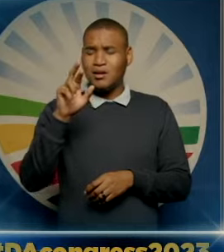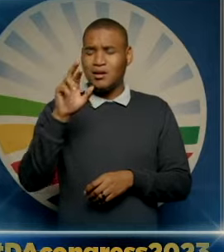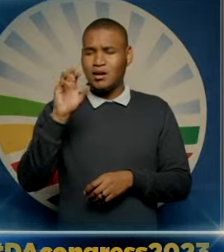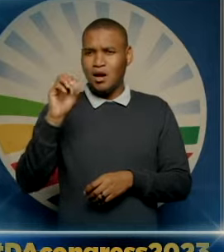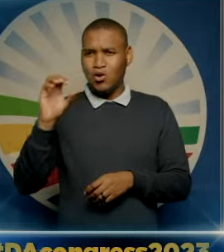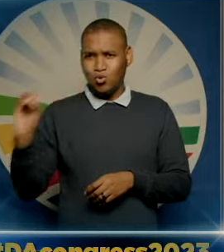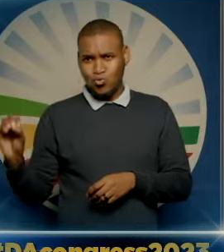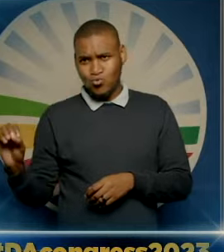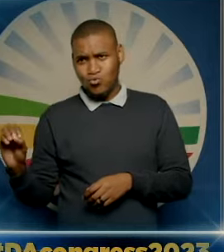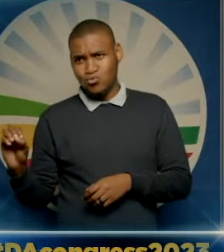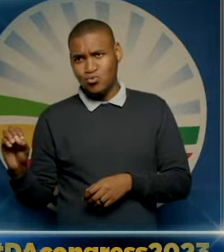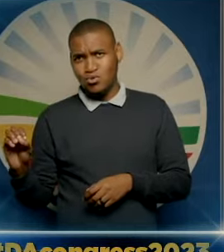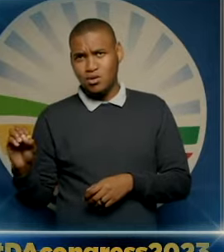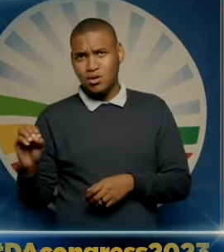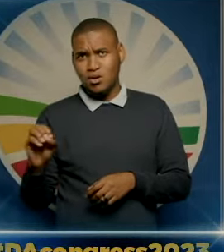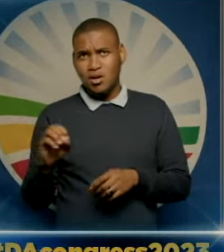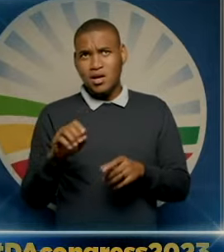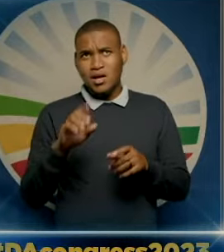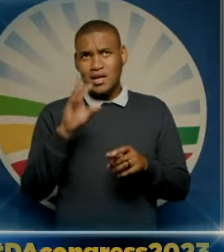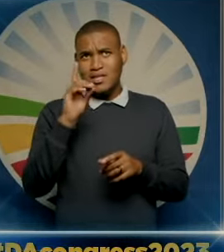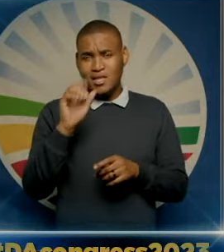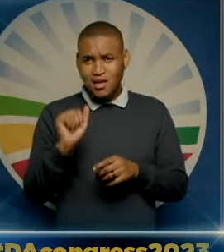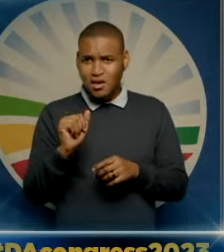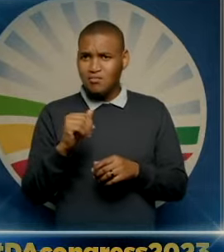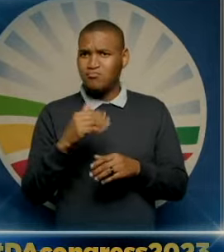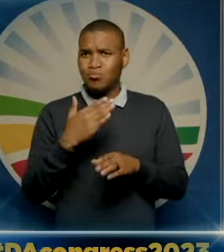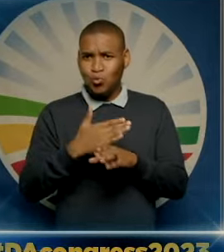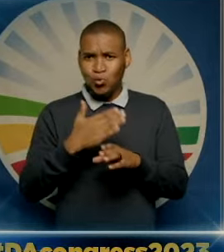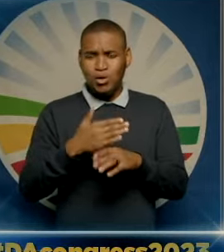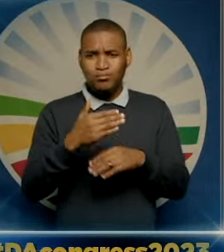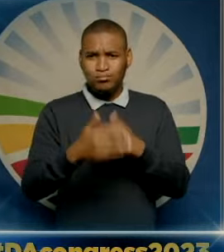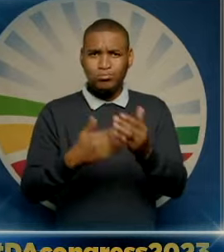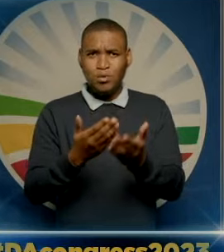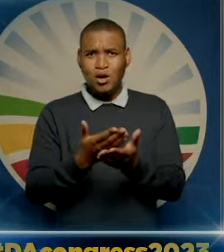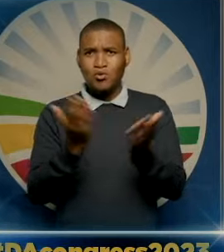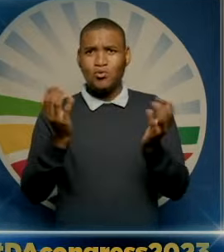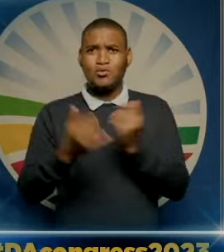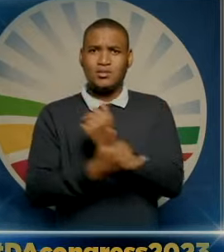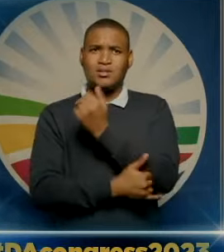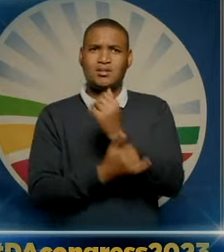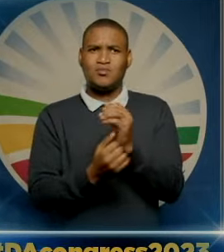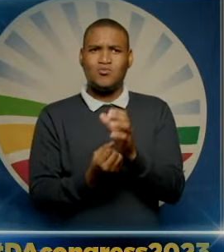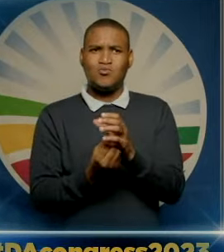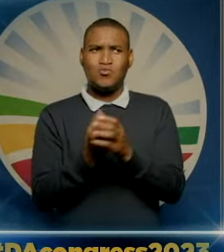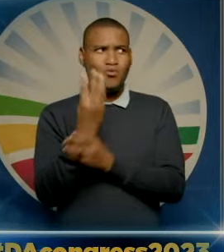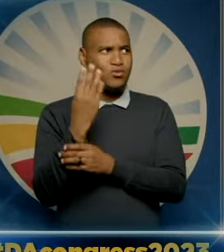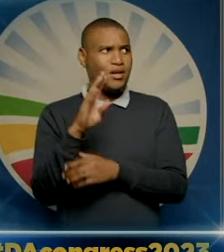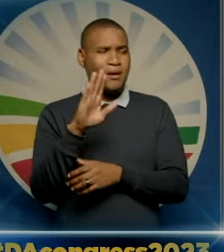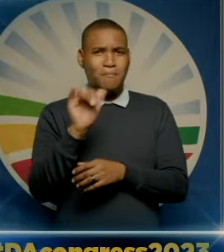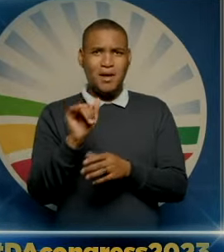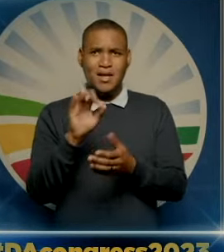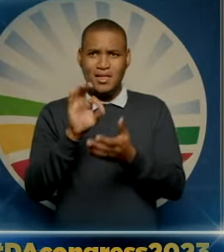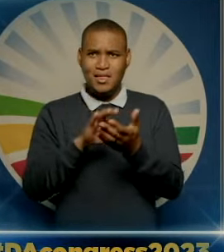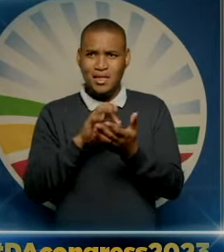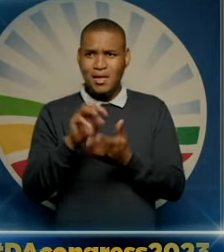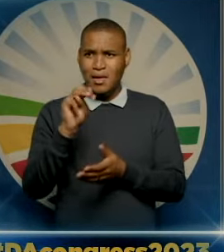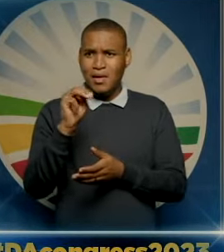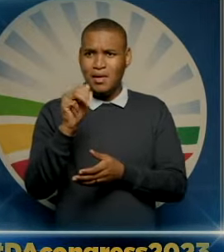And like Karibek, the DA's momentum across the country grows. By-elections in Matsigama,